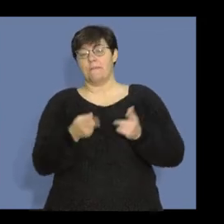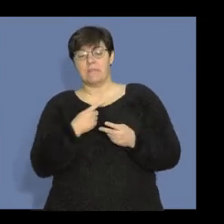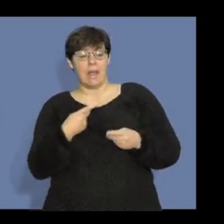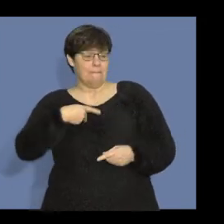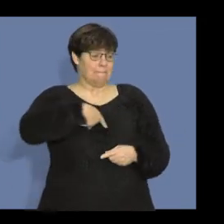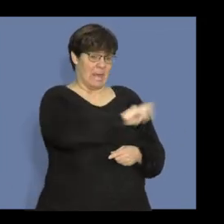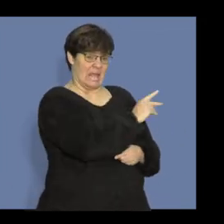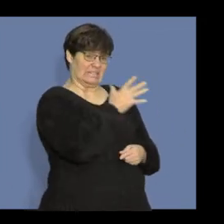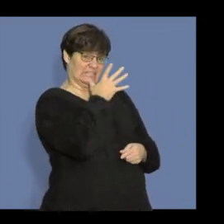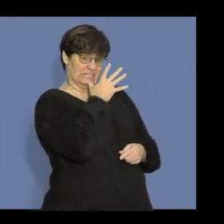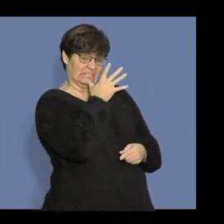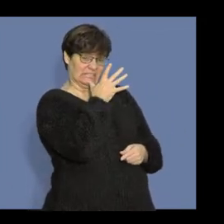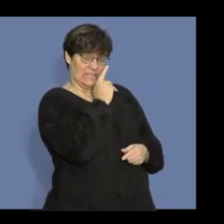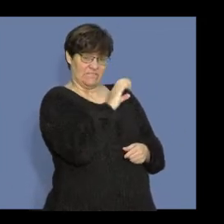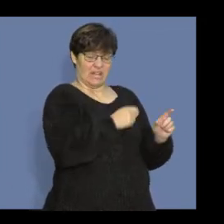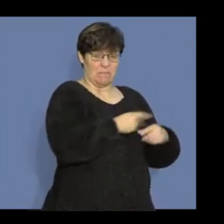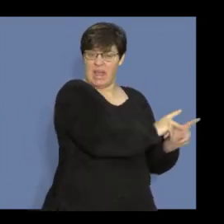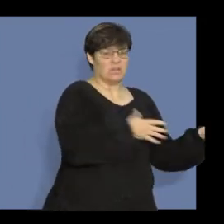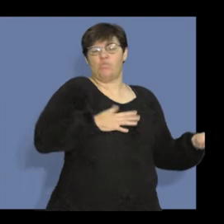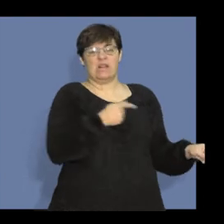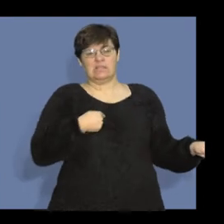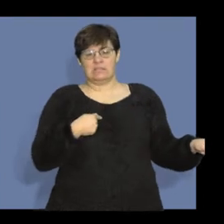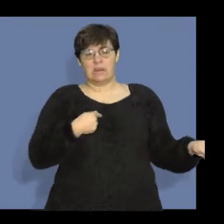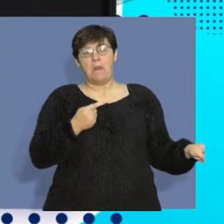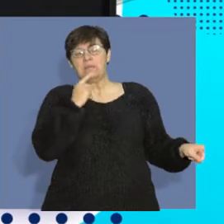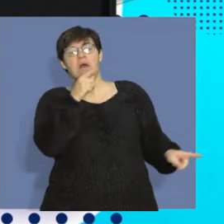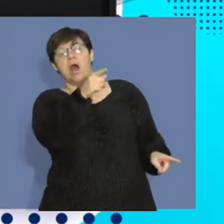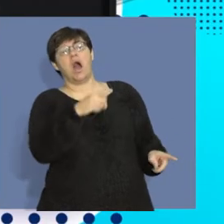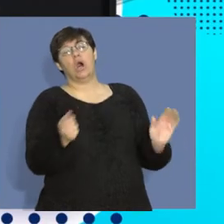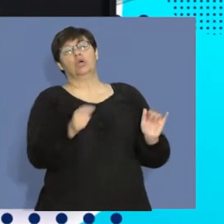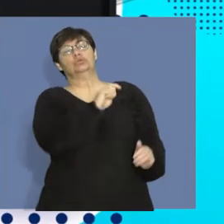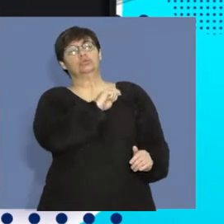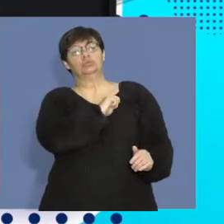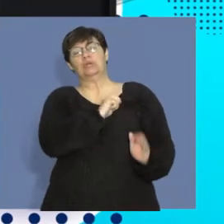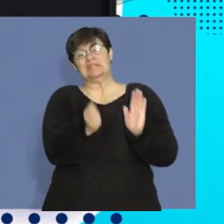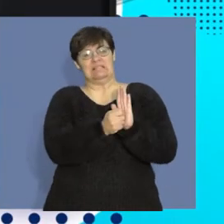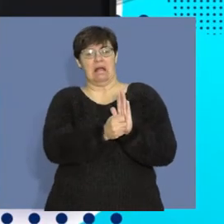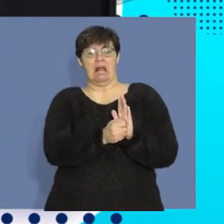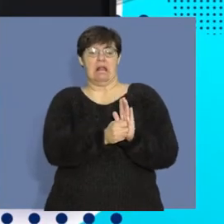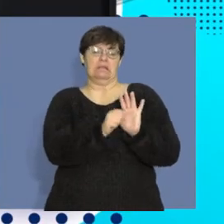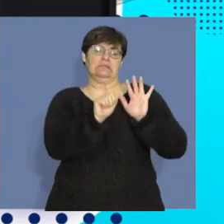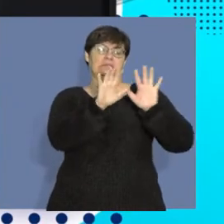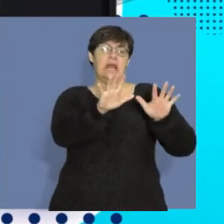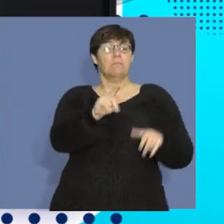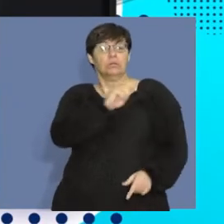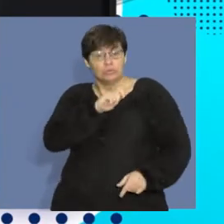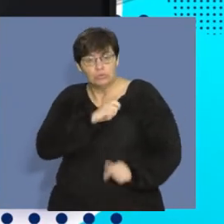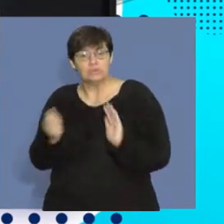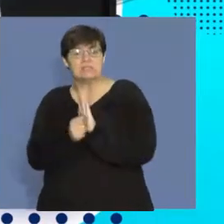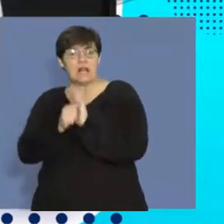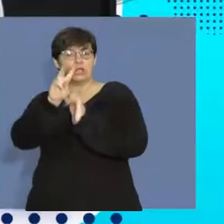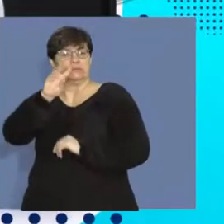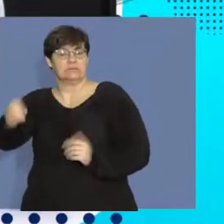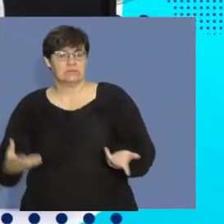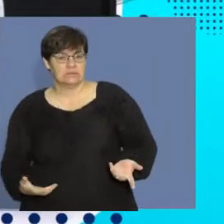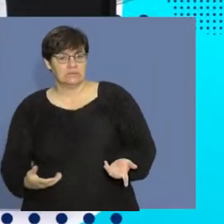pay so much to SARS. Clearly, this is unethical. This is actually